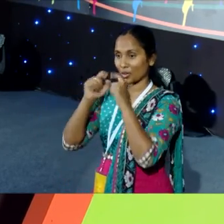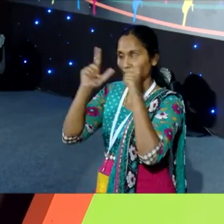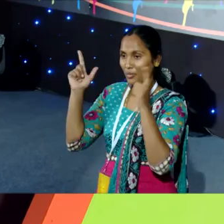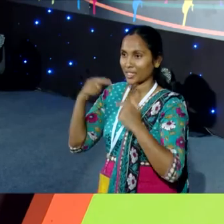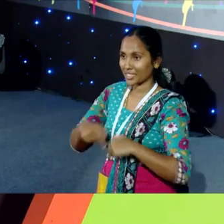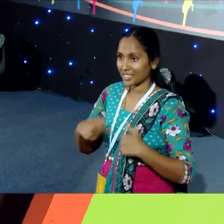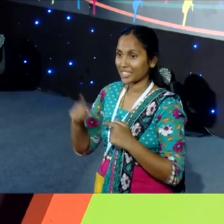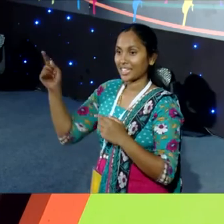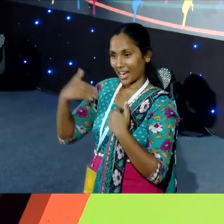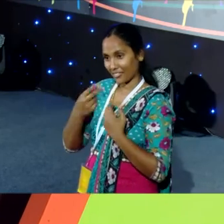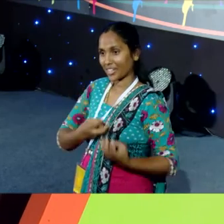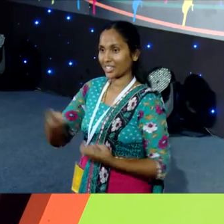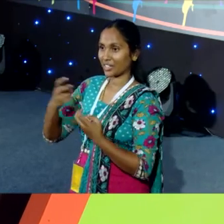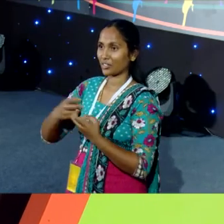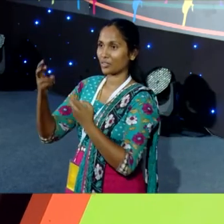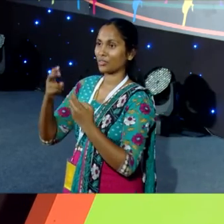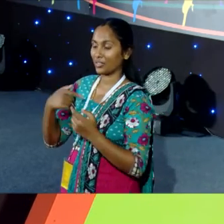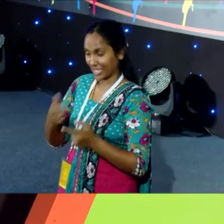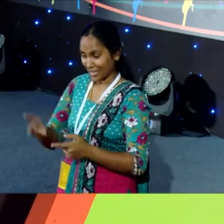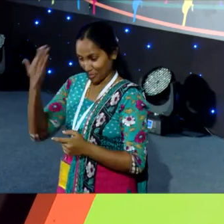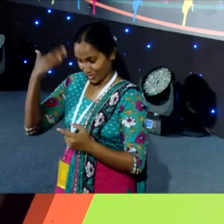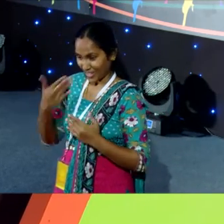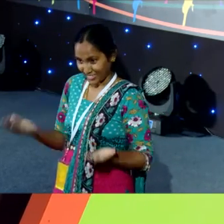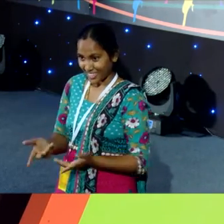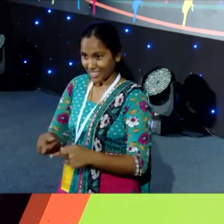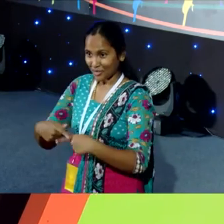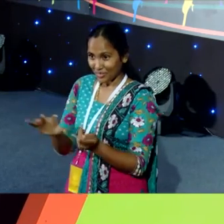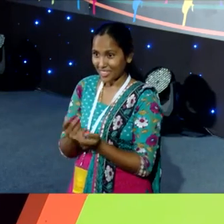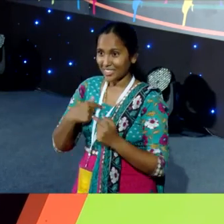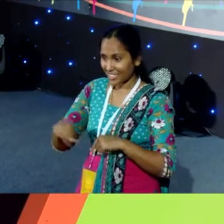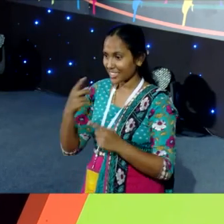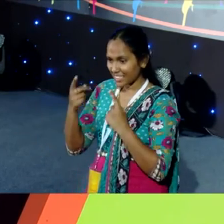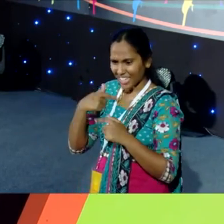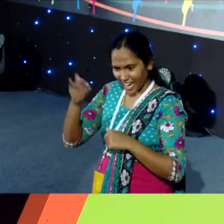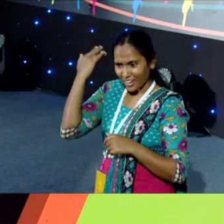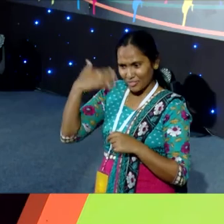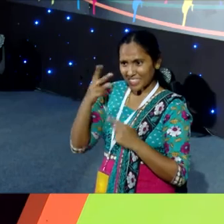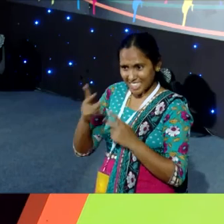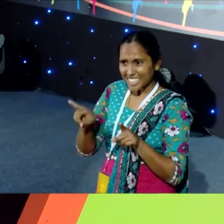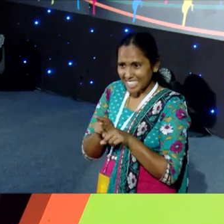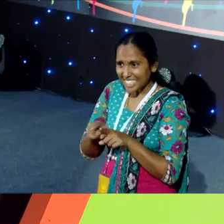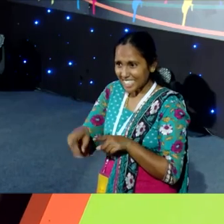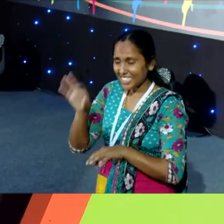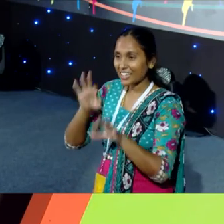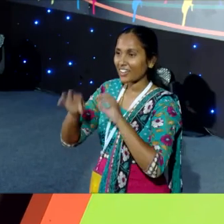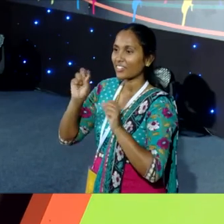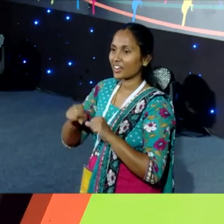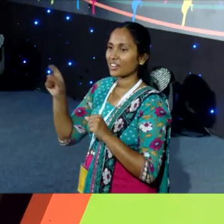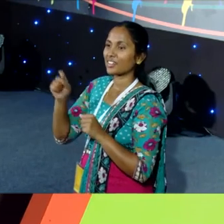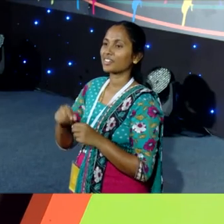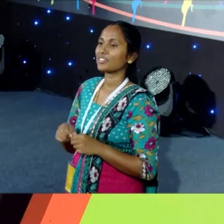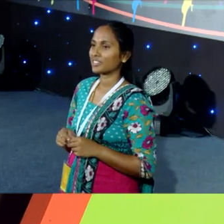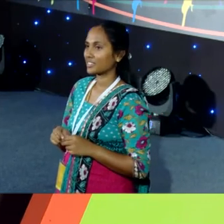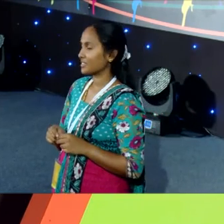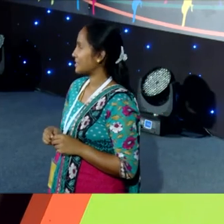chakras, and I've traveled, and I've been here before. And that's why when I go back there, I can recognize it. That's the only way I can